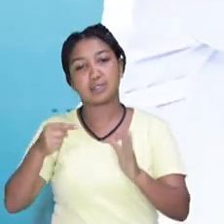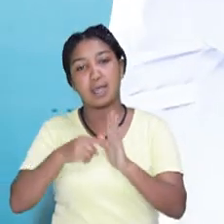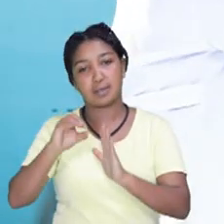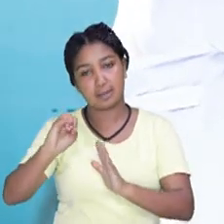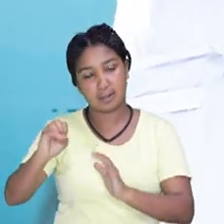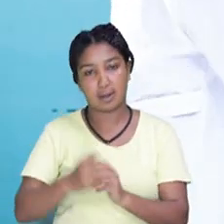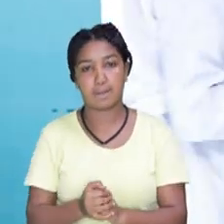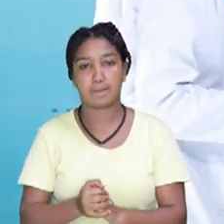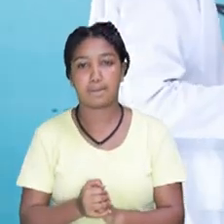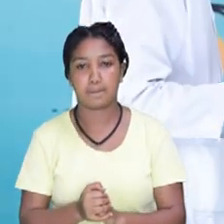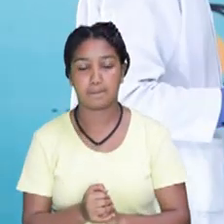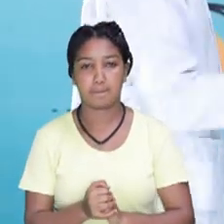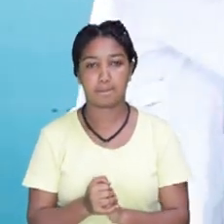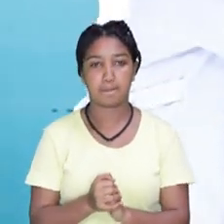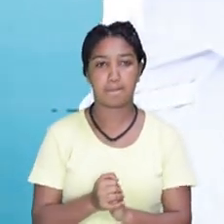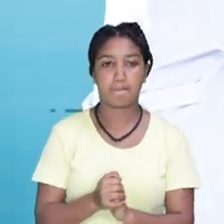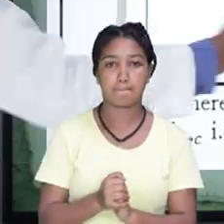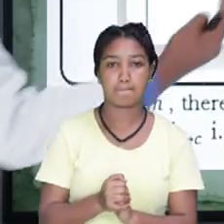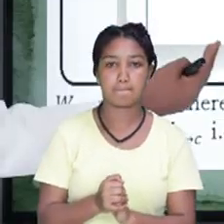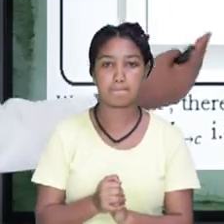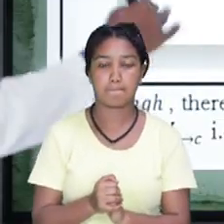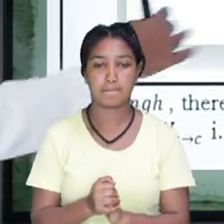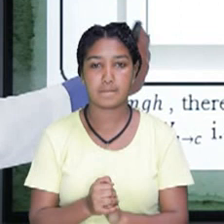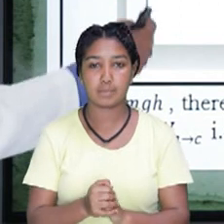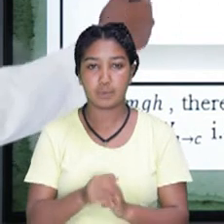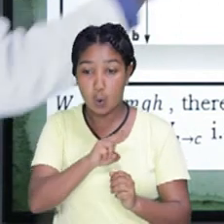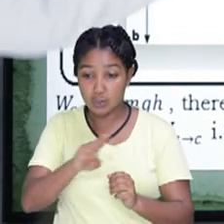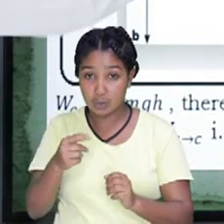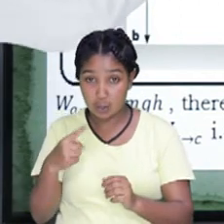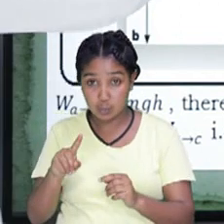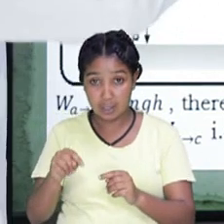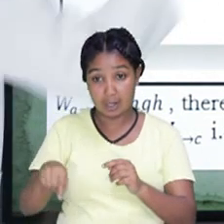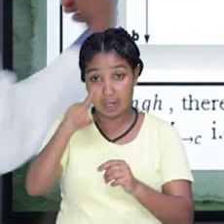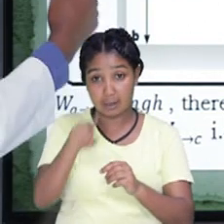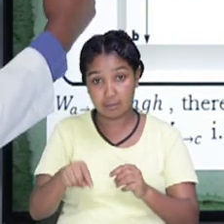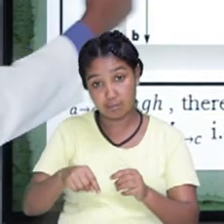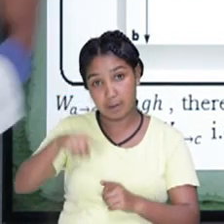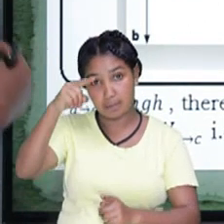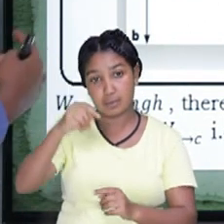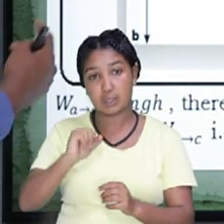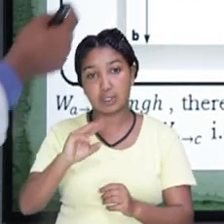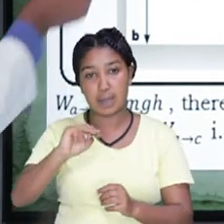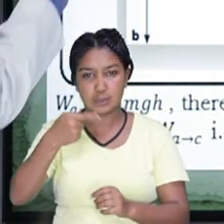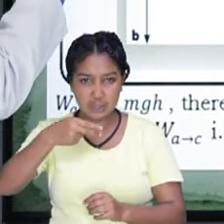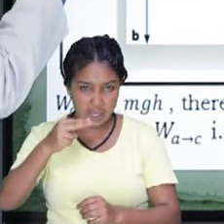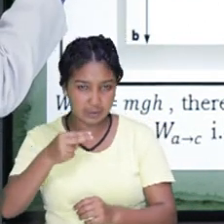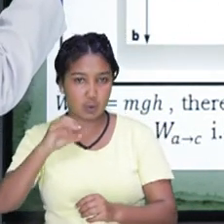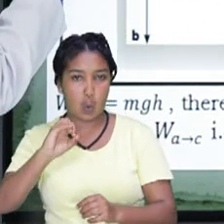is acting along the inclined plane, horizontal to the plane, and perpendicular to the plane is mg cos